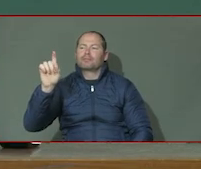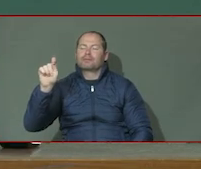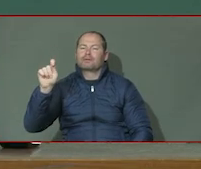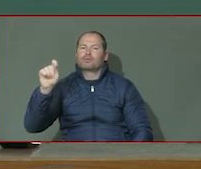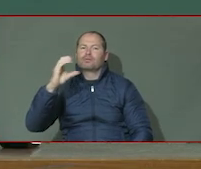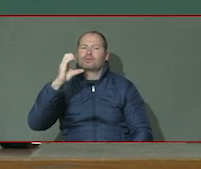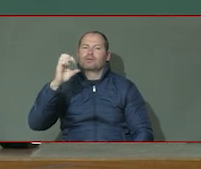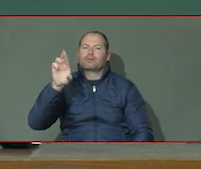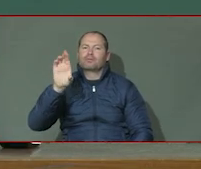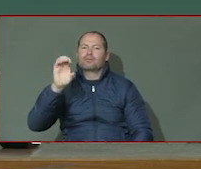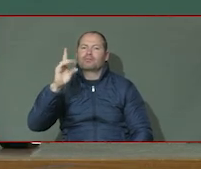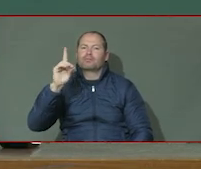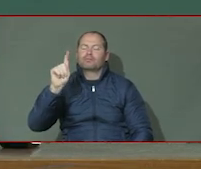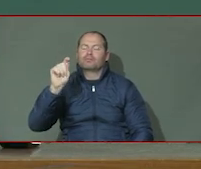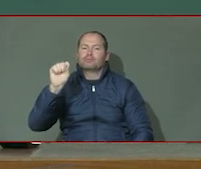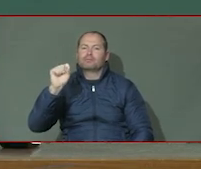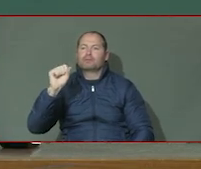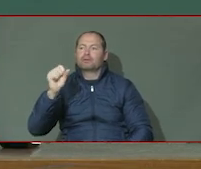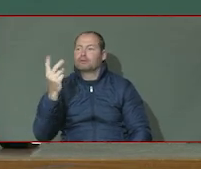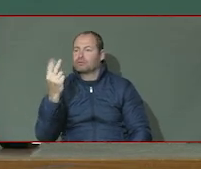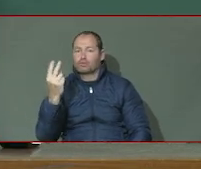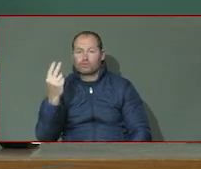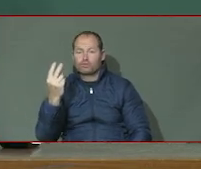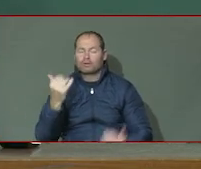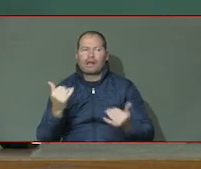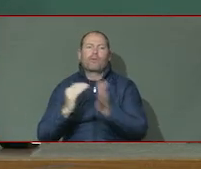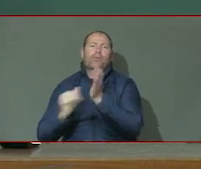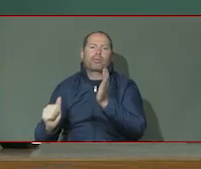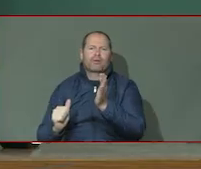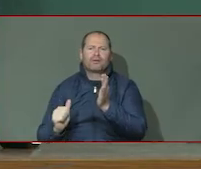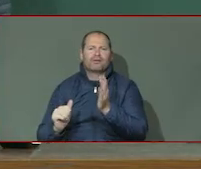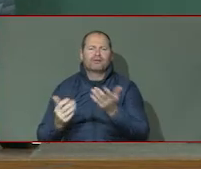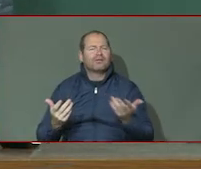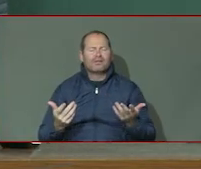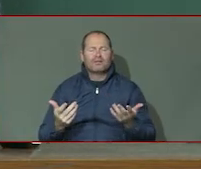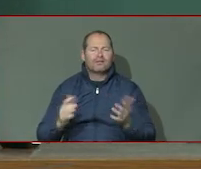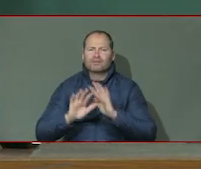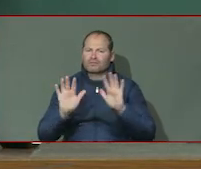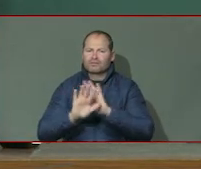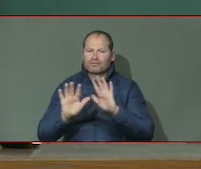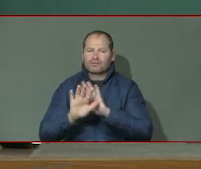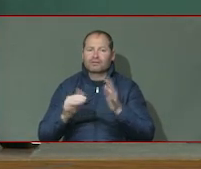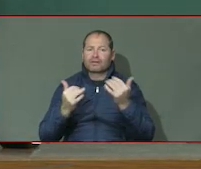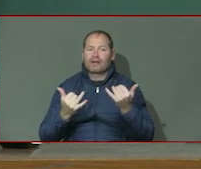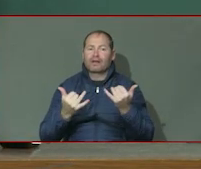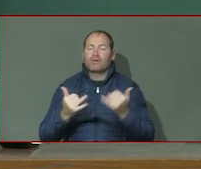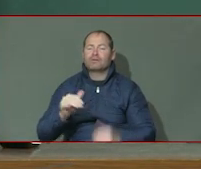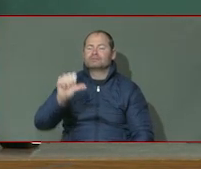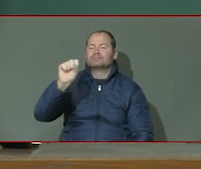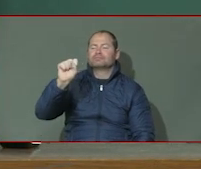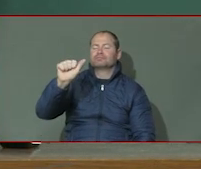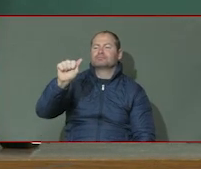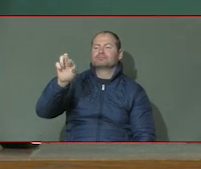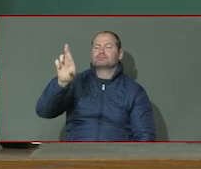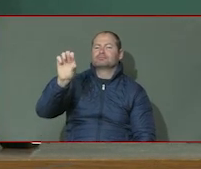now if you look at the account, if you draw the SARS account, don't leave this out. Always